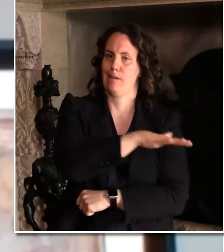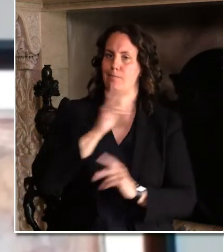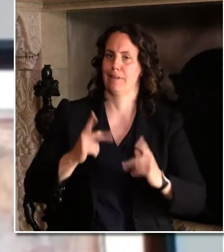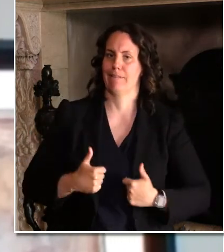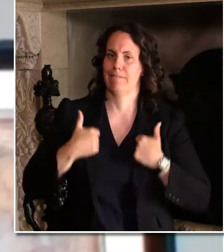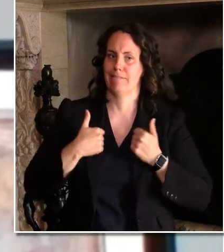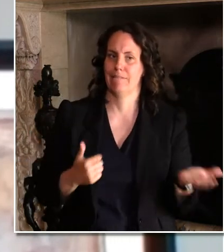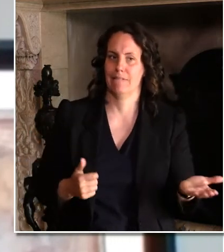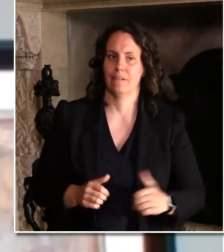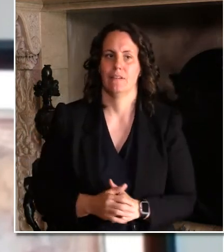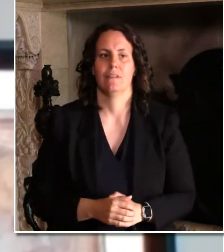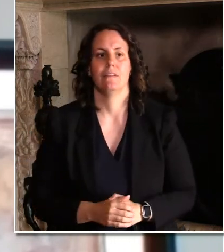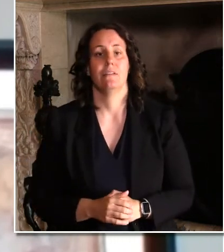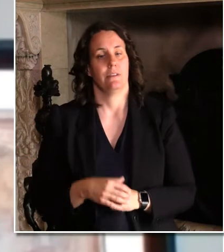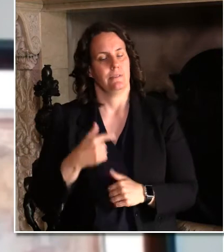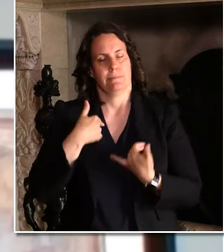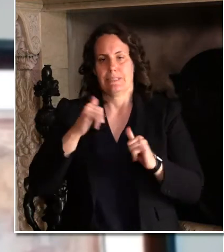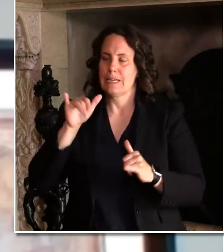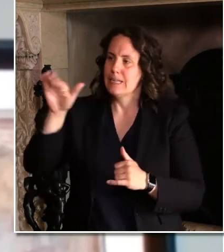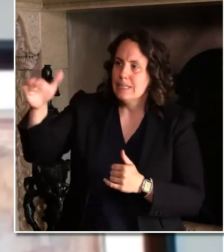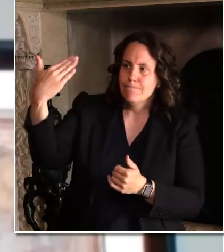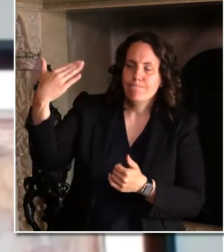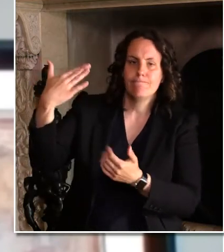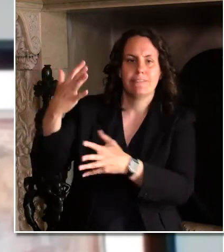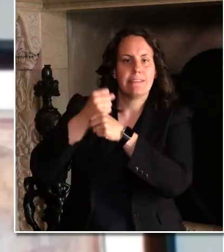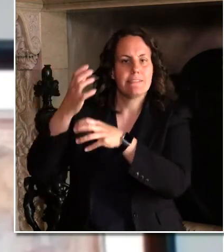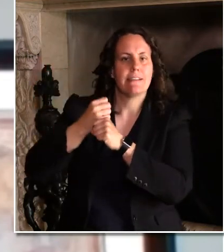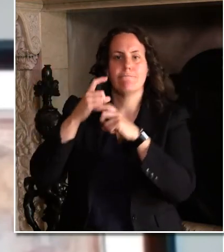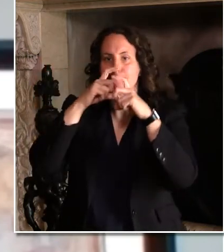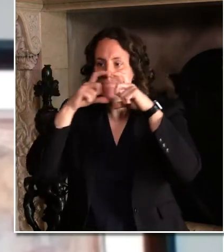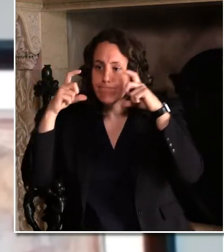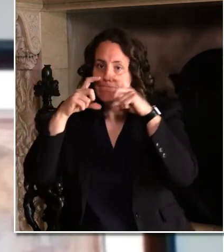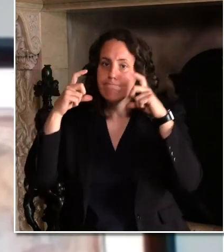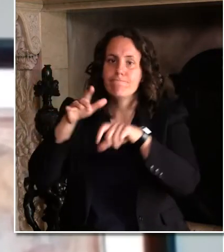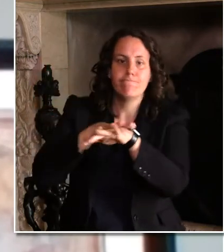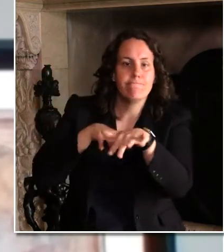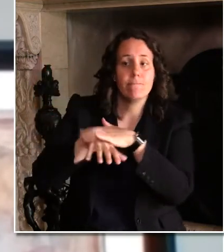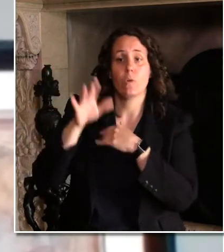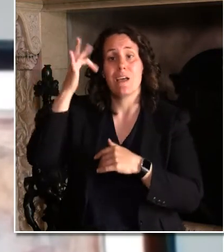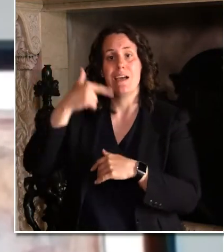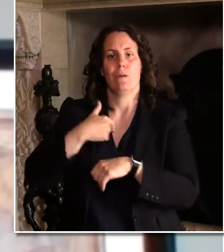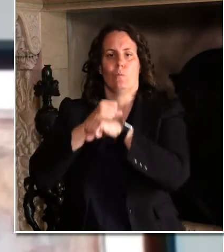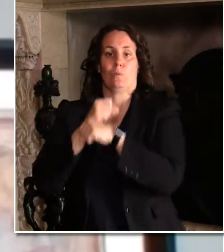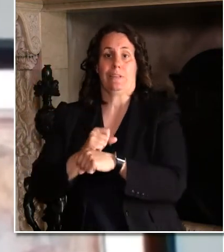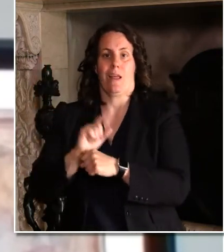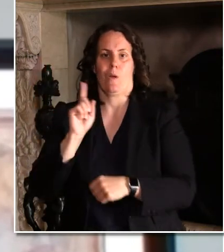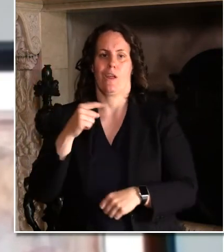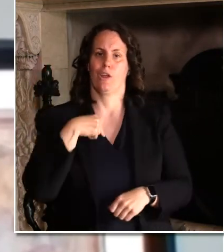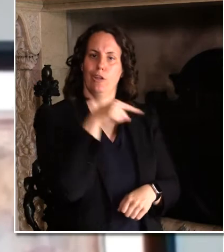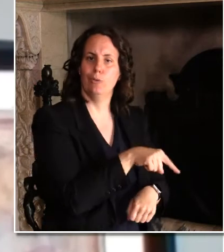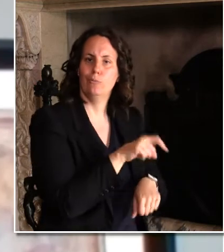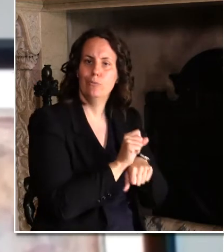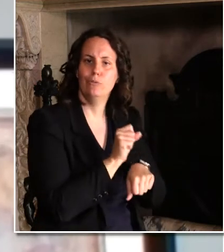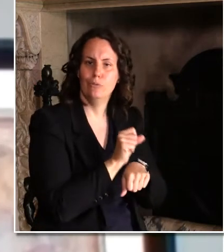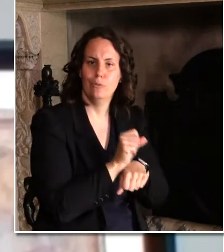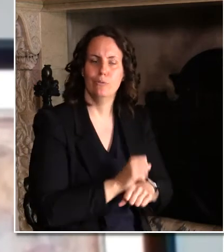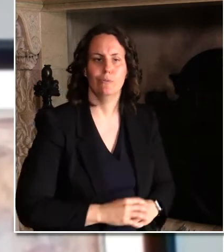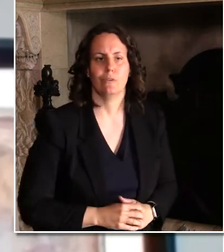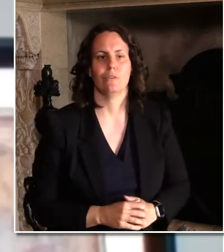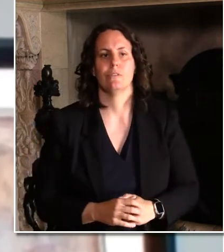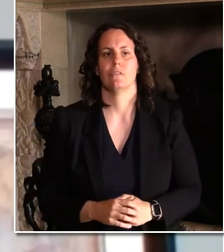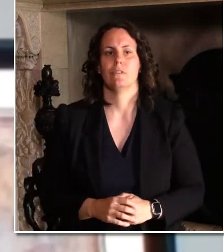systems. The phrase, "it takes a village," could never be truer. Our residents have been made to feel at times that their lives